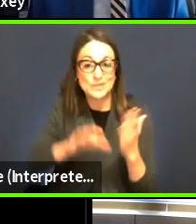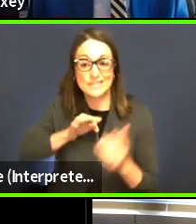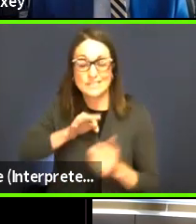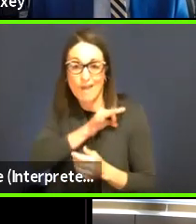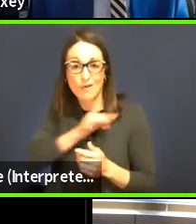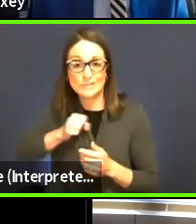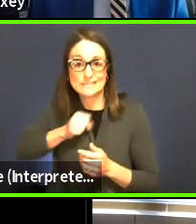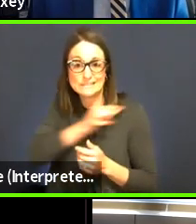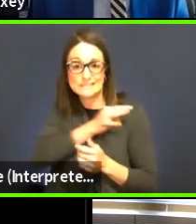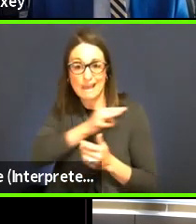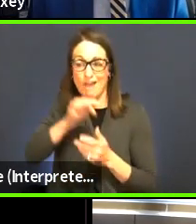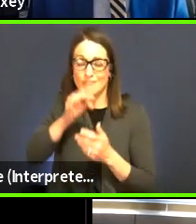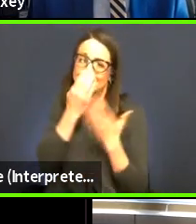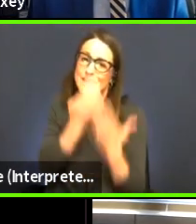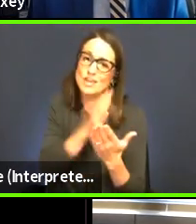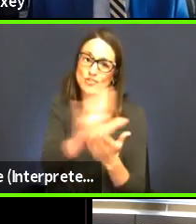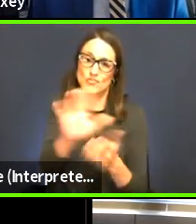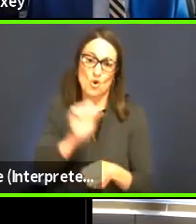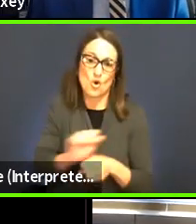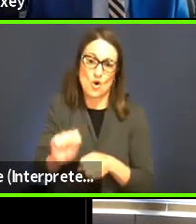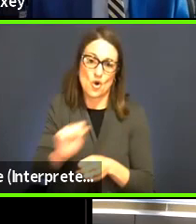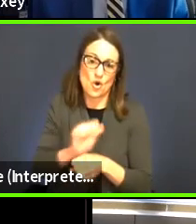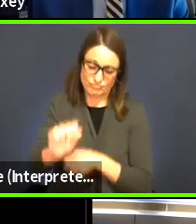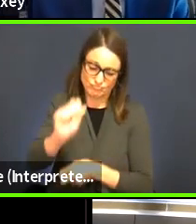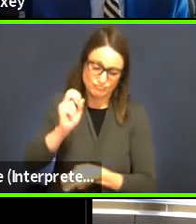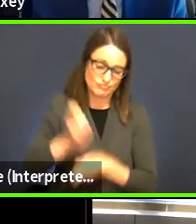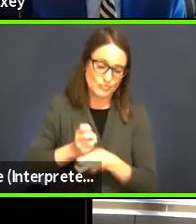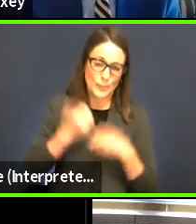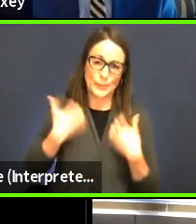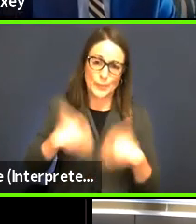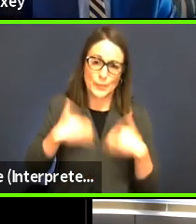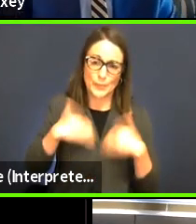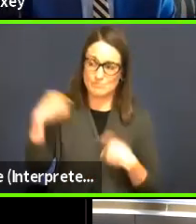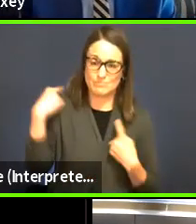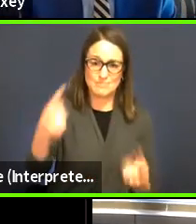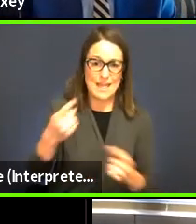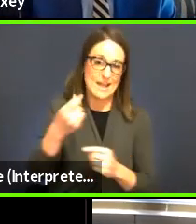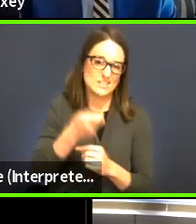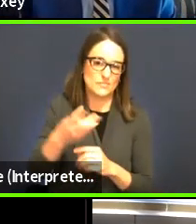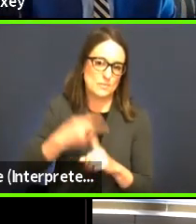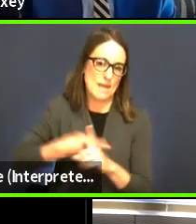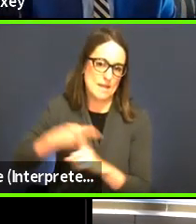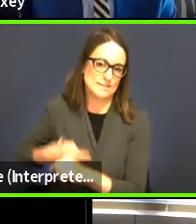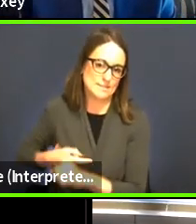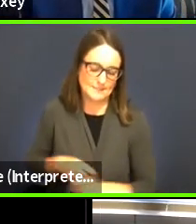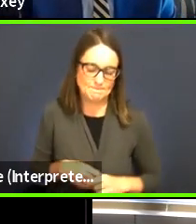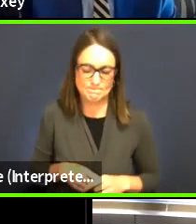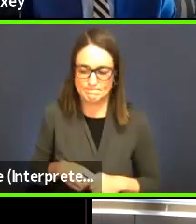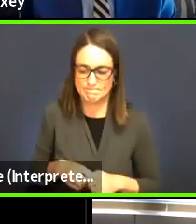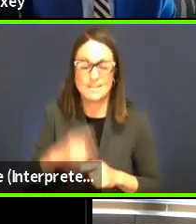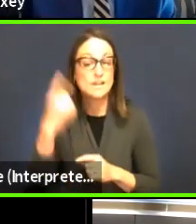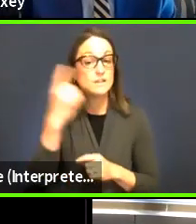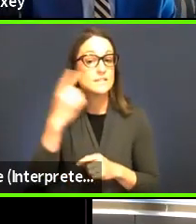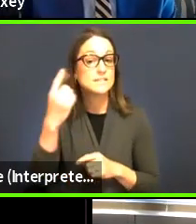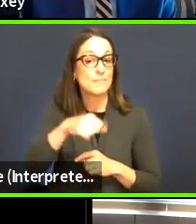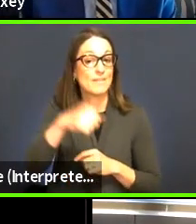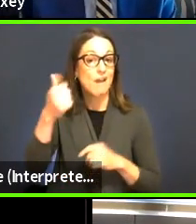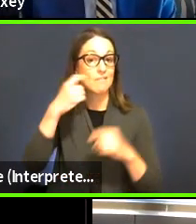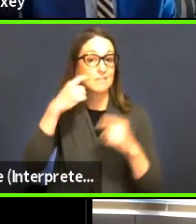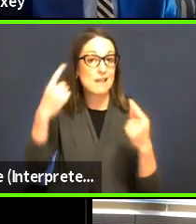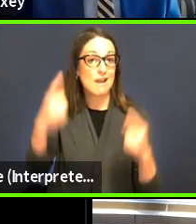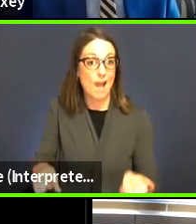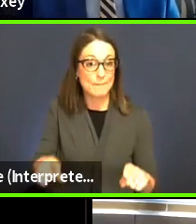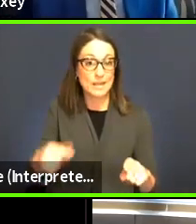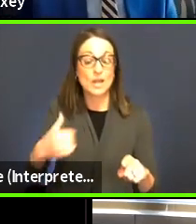patience and hard work that they've made over the last couple of months. Something else that happened that we discussed is we had to